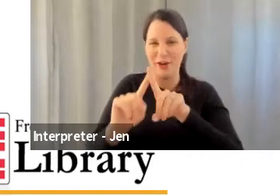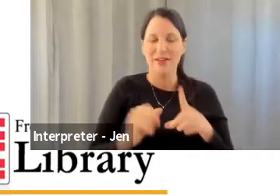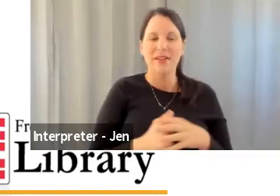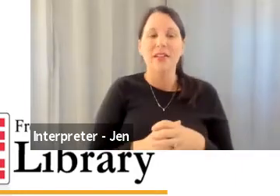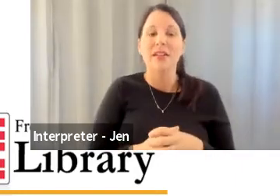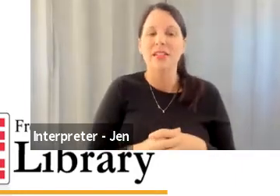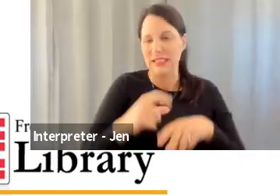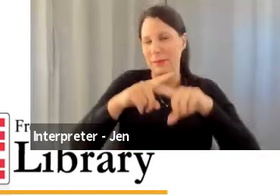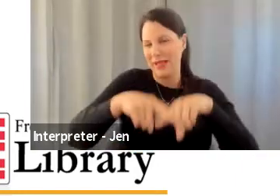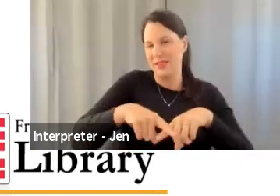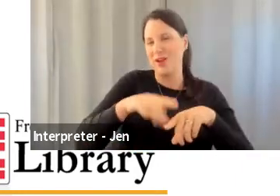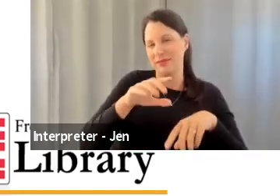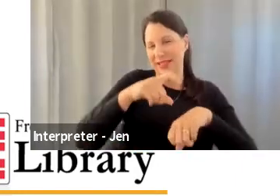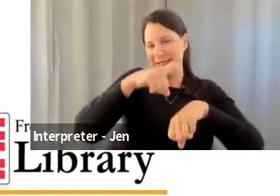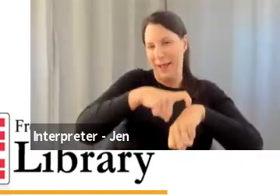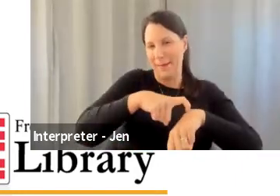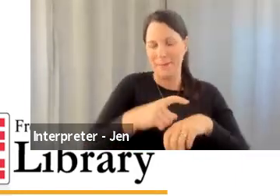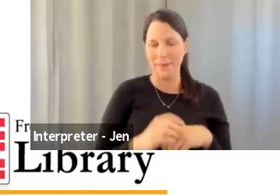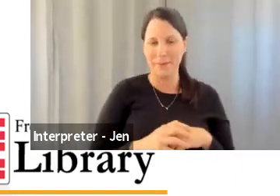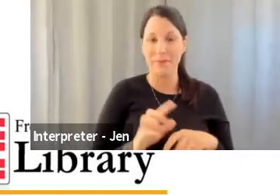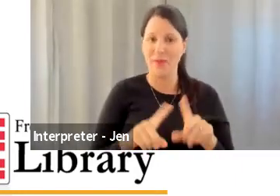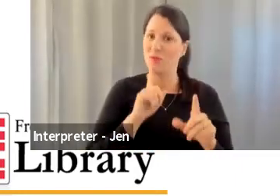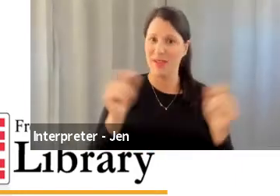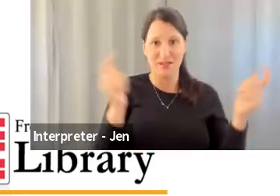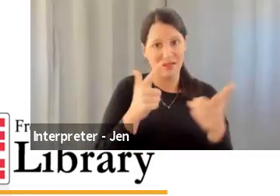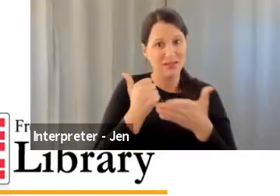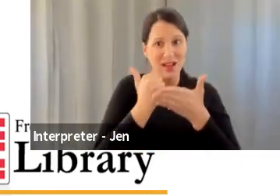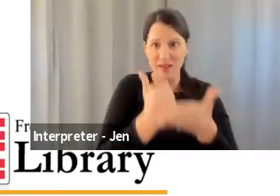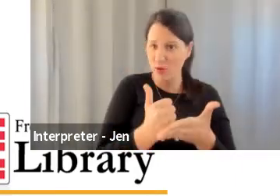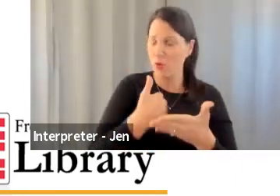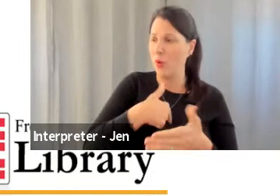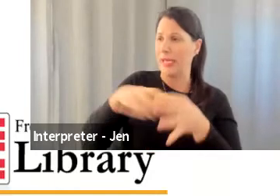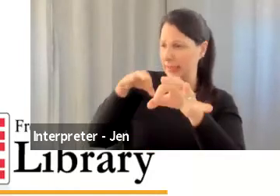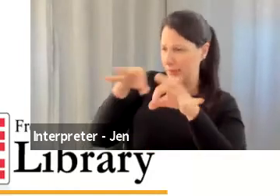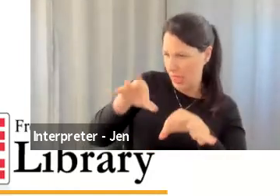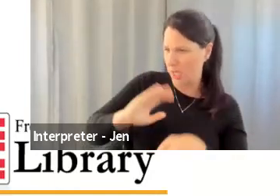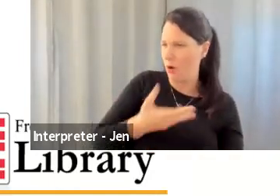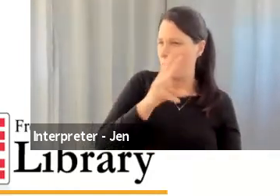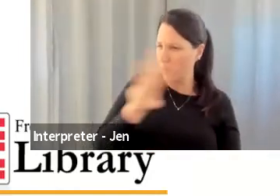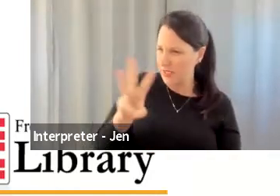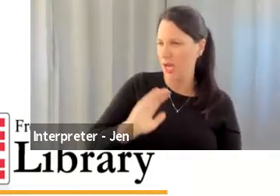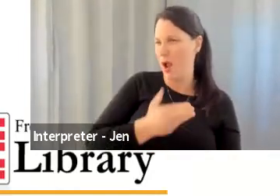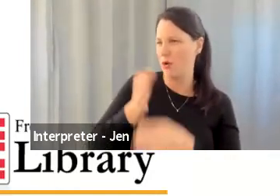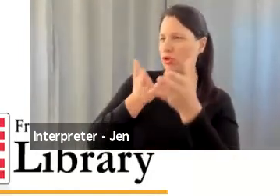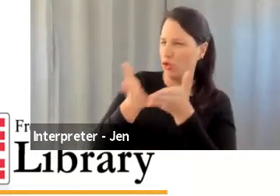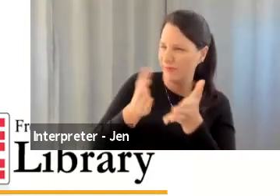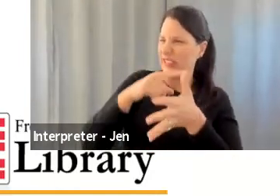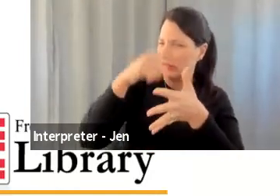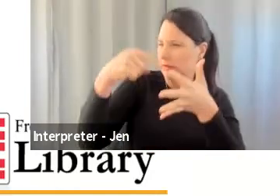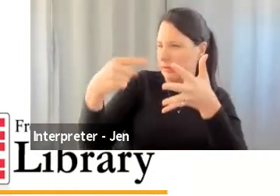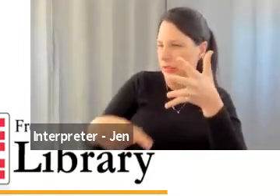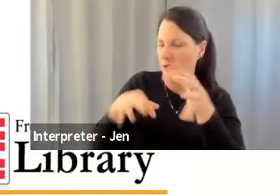helpful. We give a lot of them information about our website, about our services, so they can answer a lot of that information as